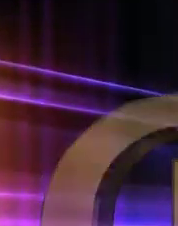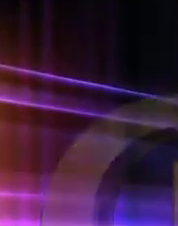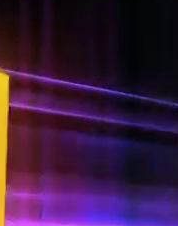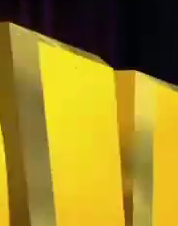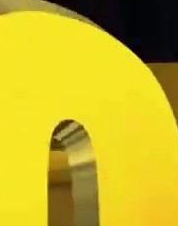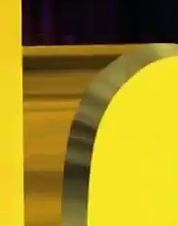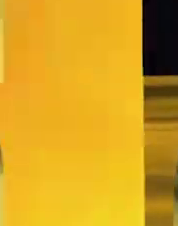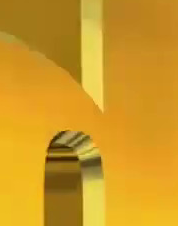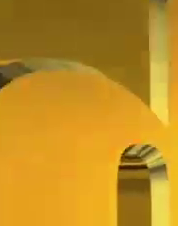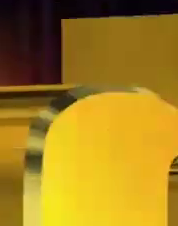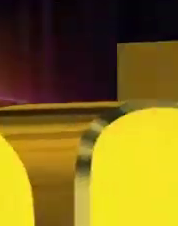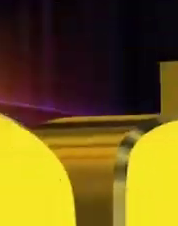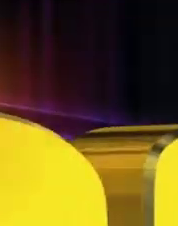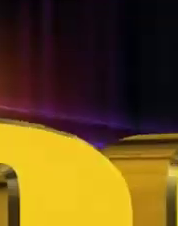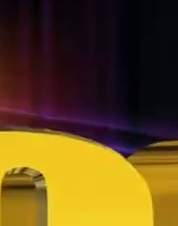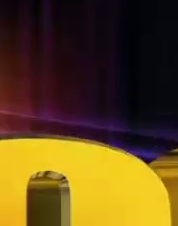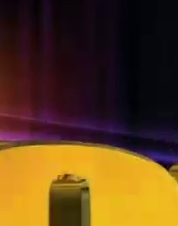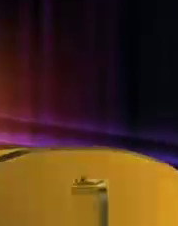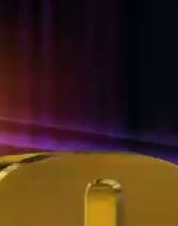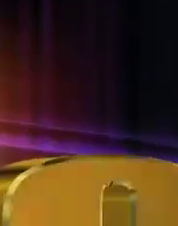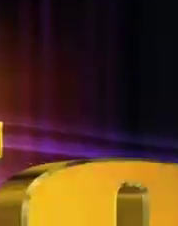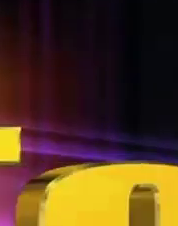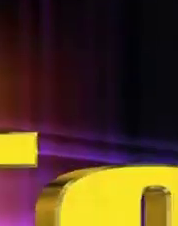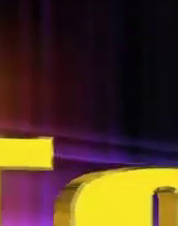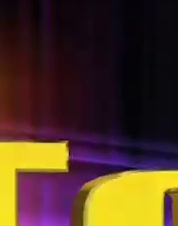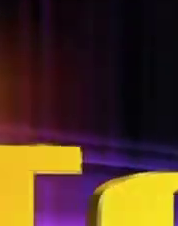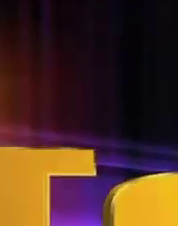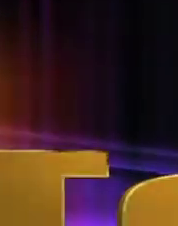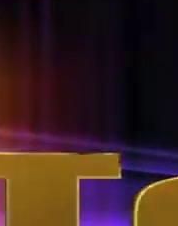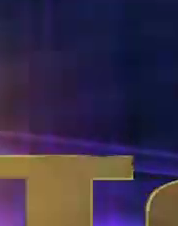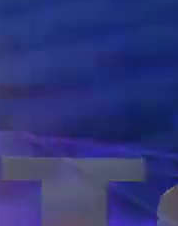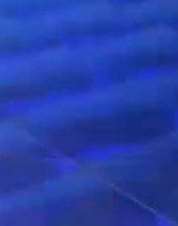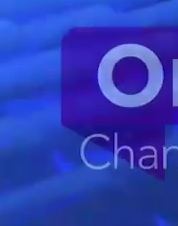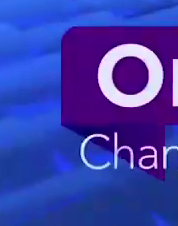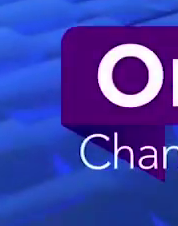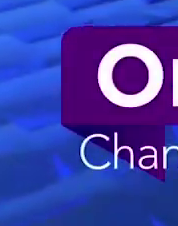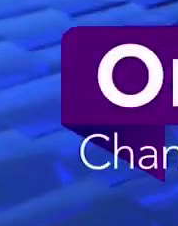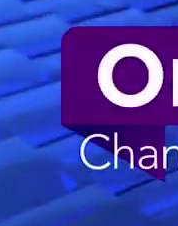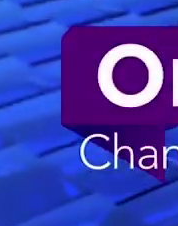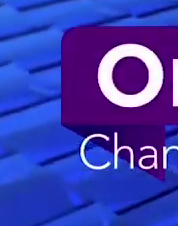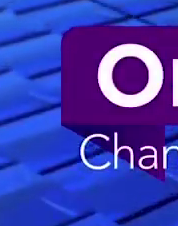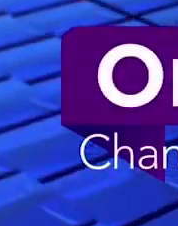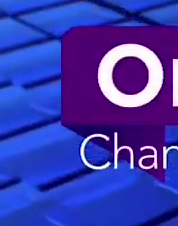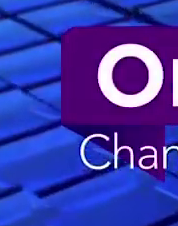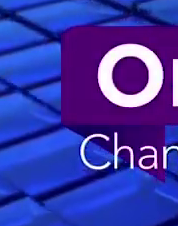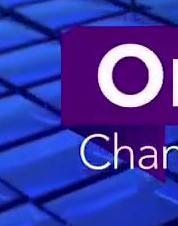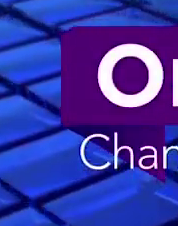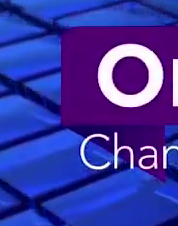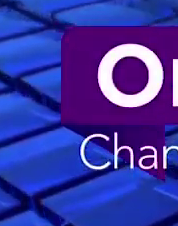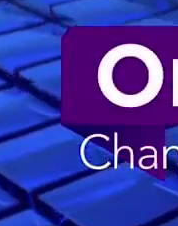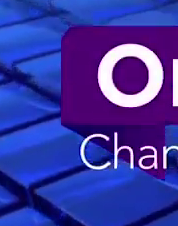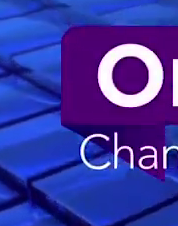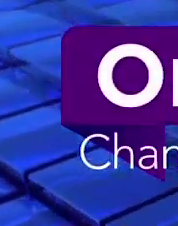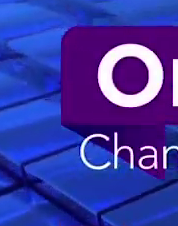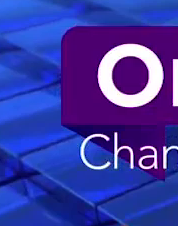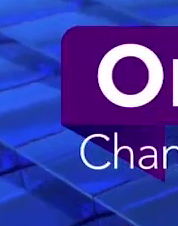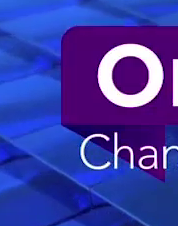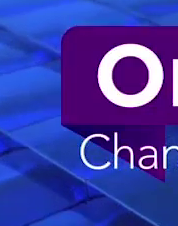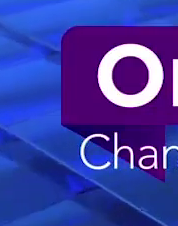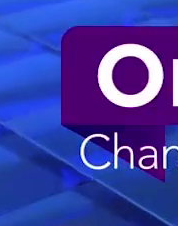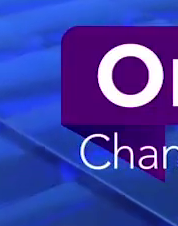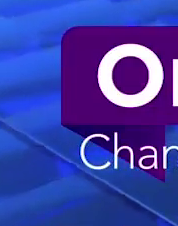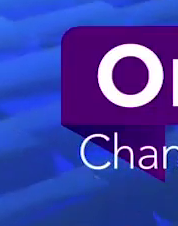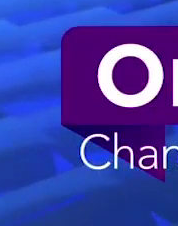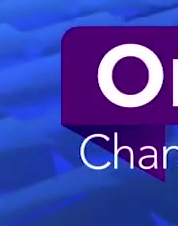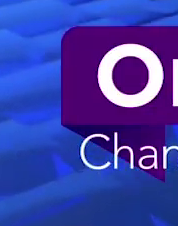day on CITV. Watch us on One Communications Channel 2, WOW Channel 102, Digicel 2, and